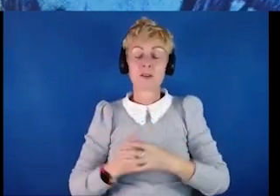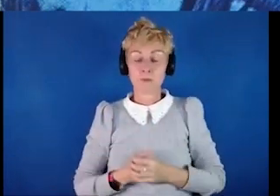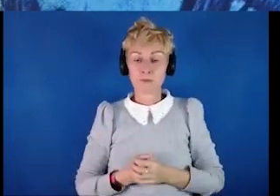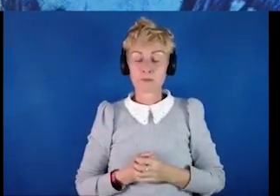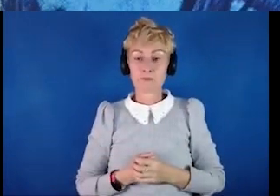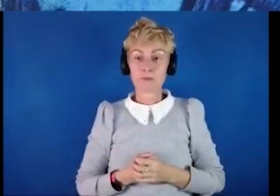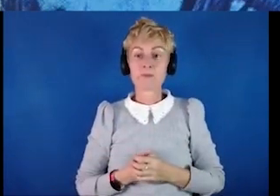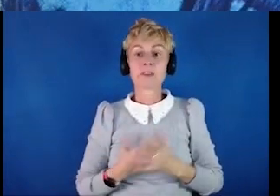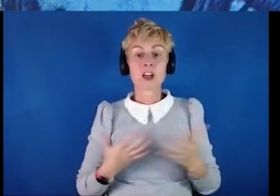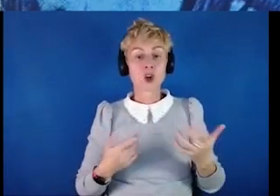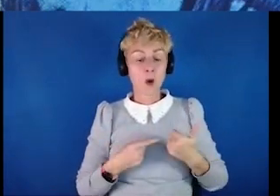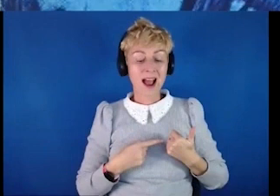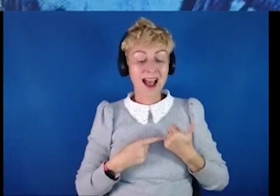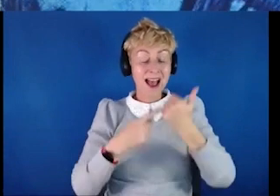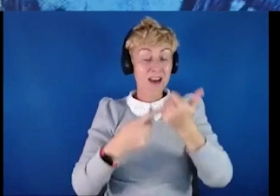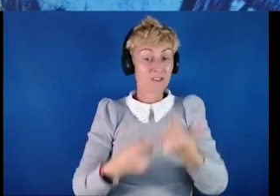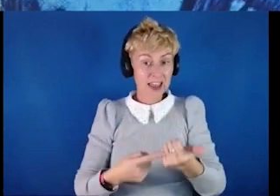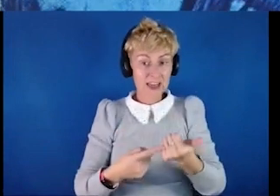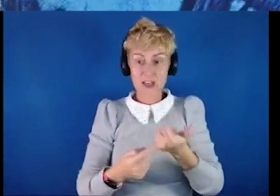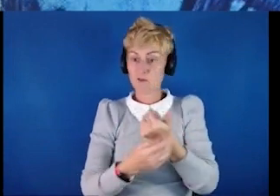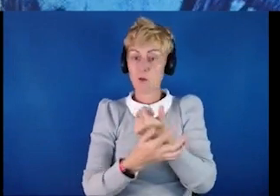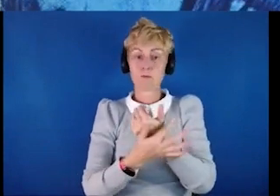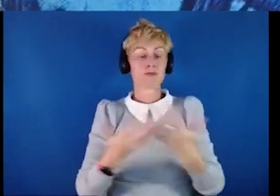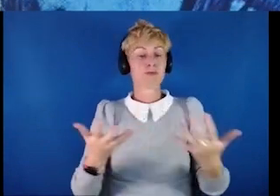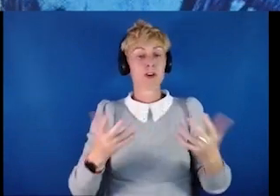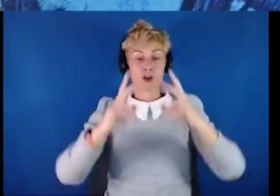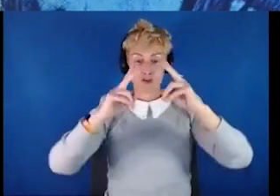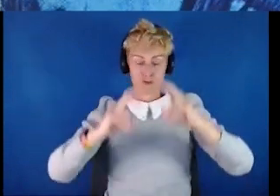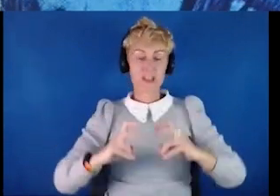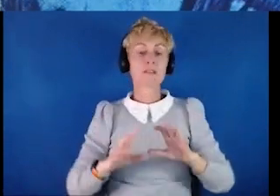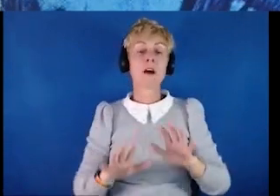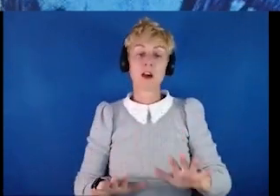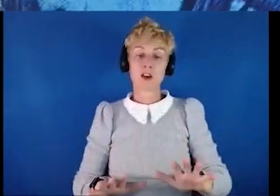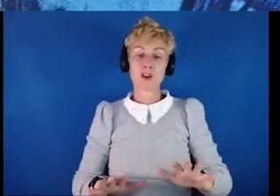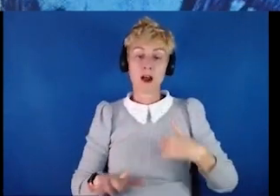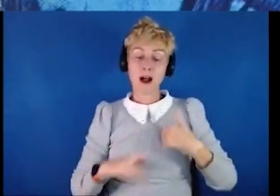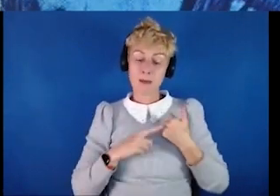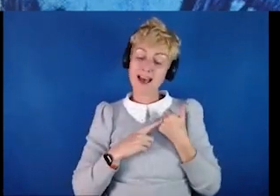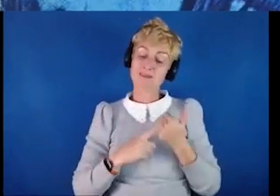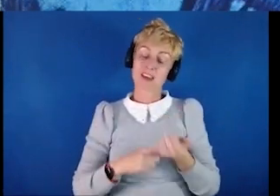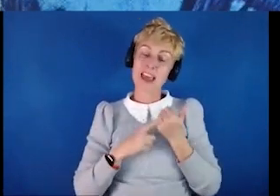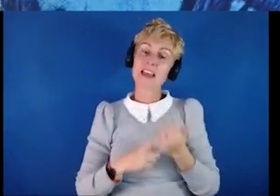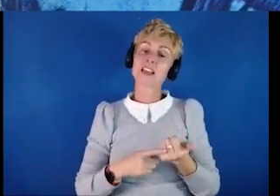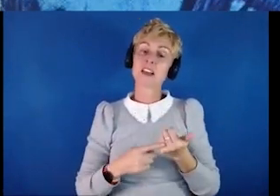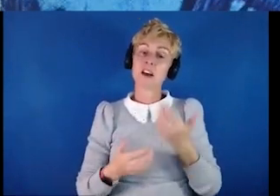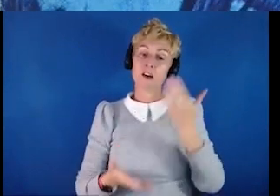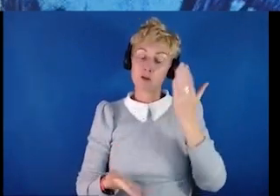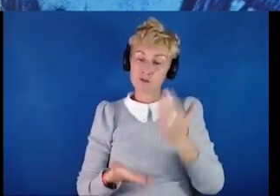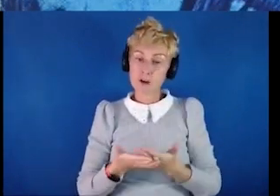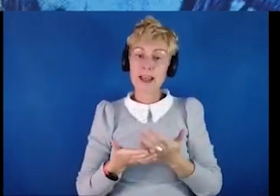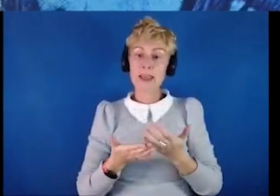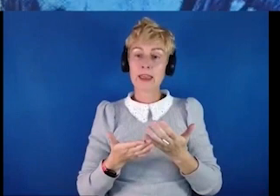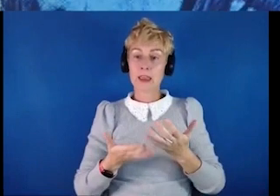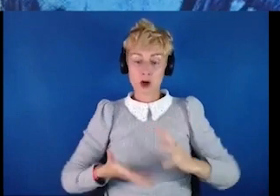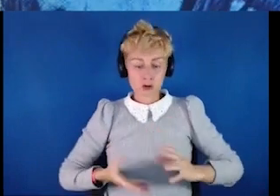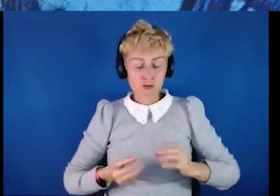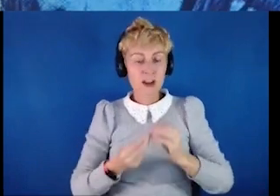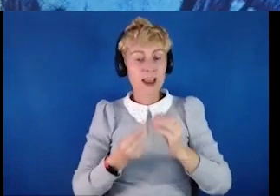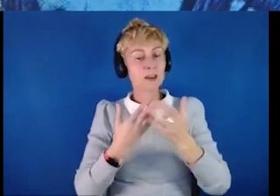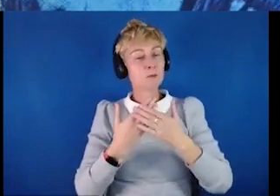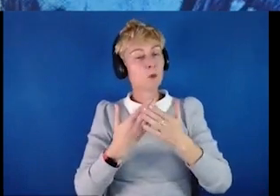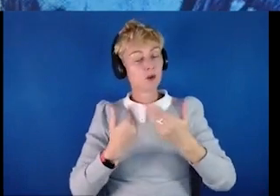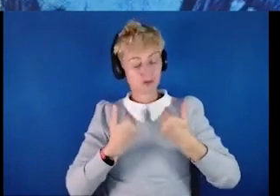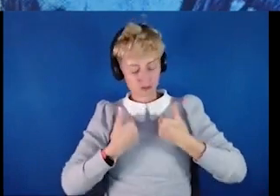for such a plurality of research endeavors, I'm also advocating for the generation of richer and more